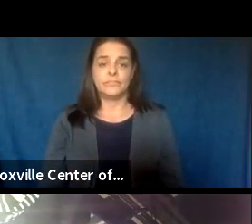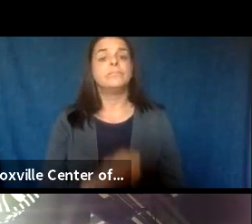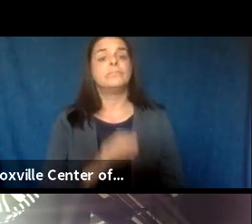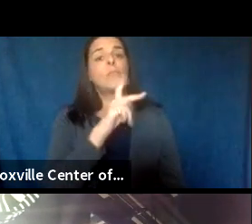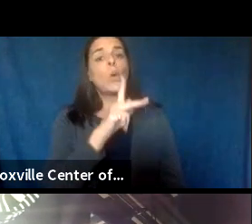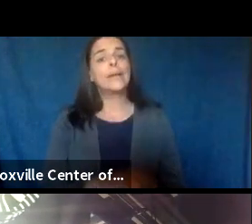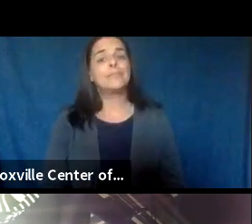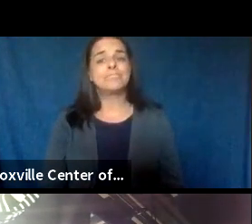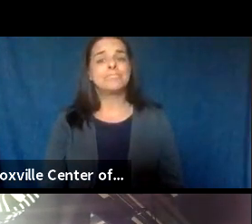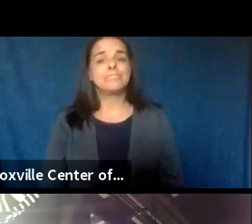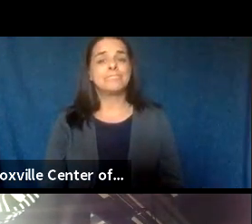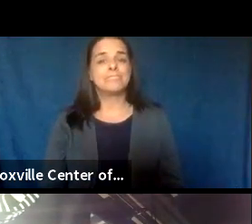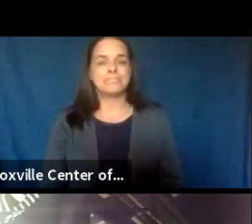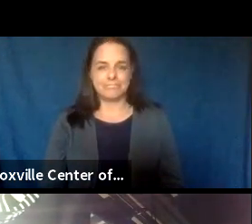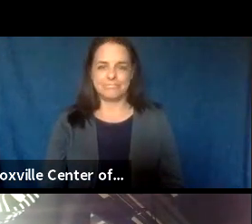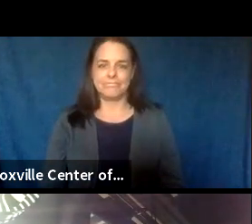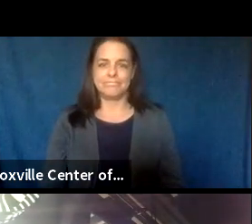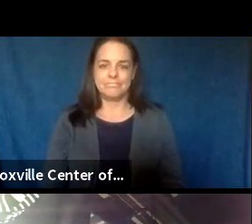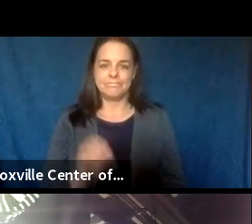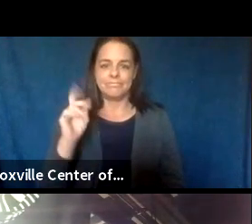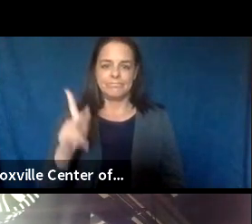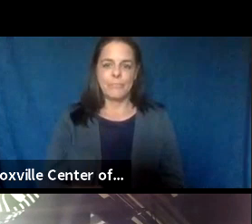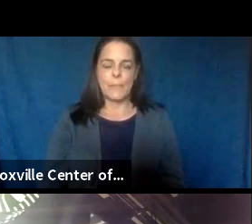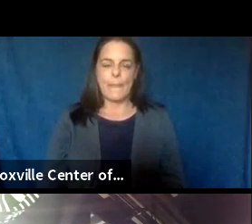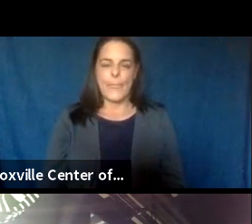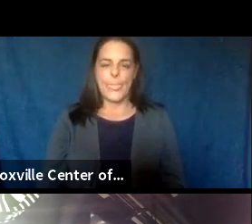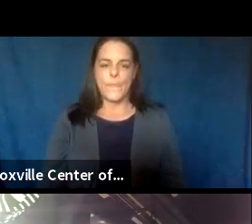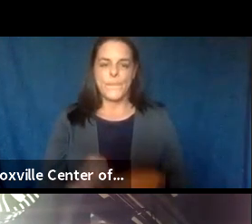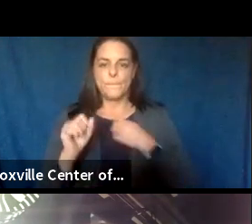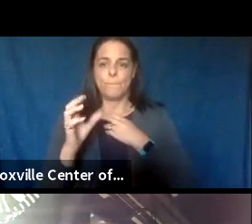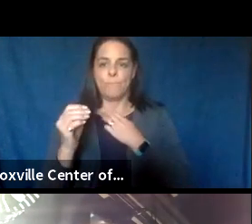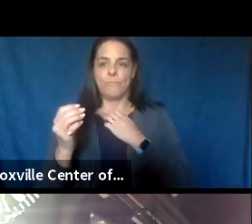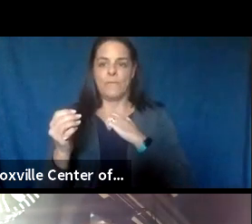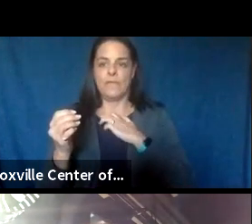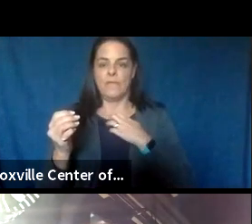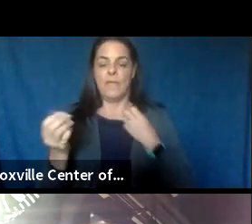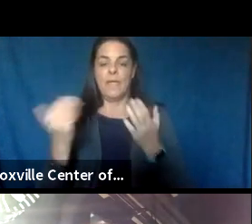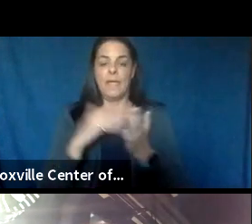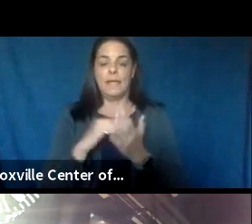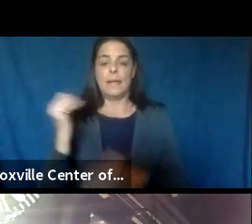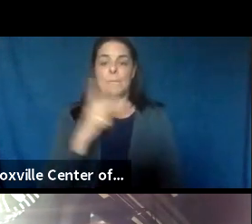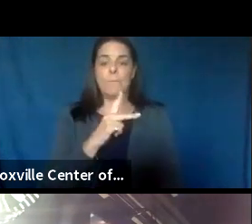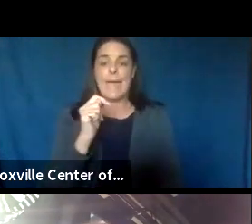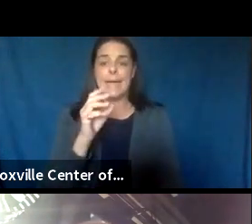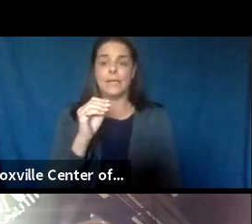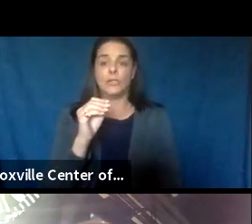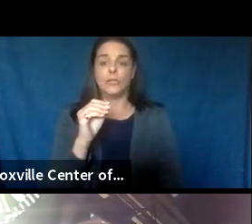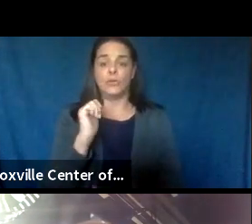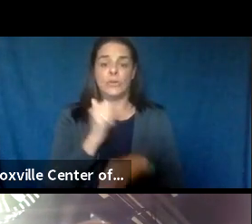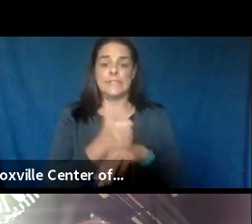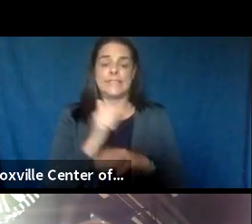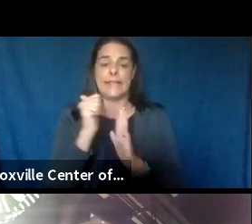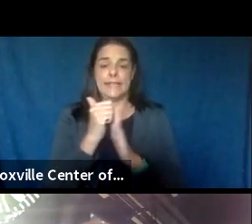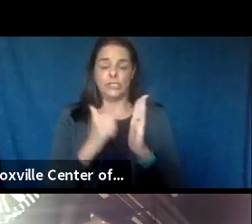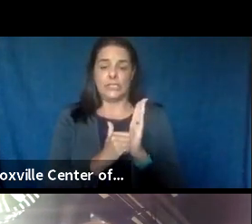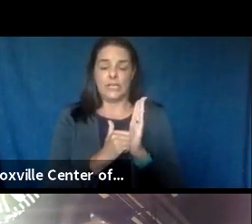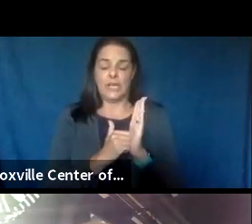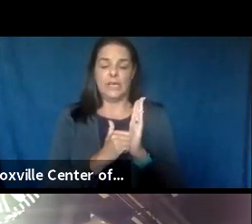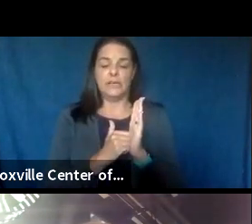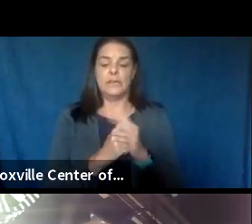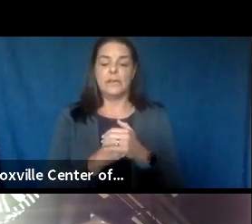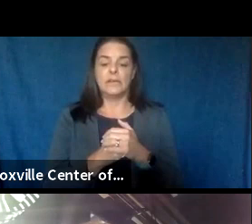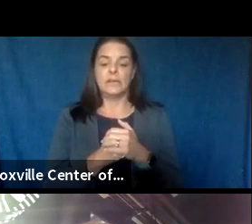Okay. Okay. So again, back to the setting of the agenda.